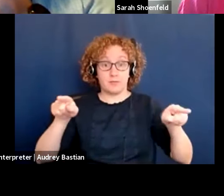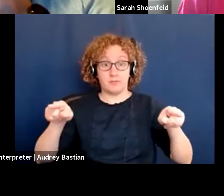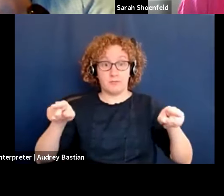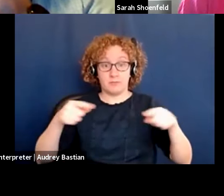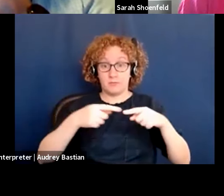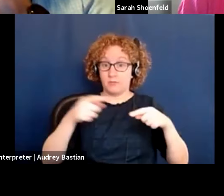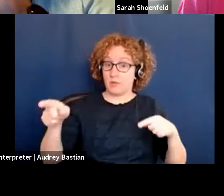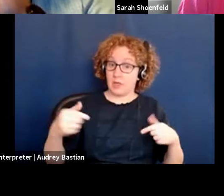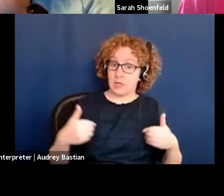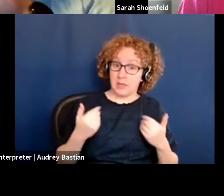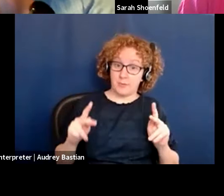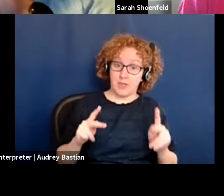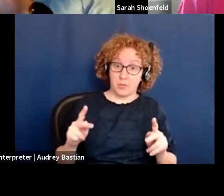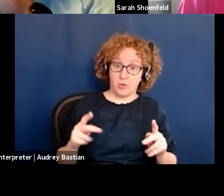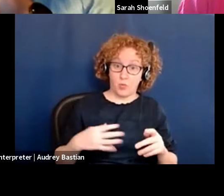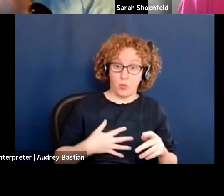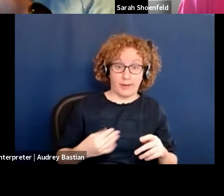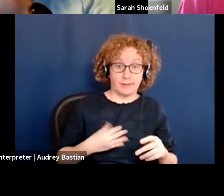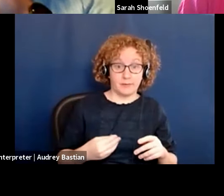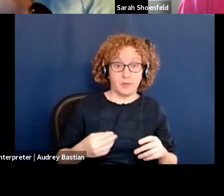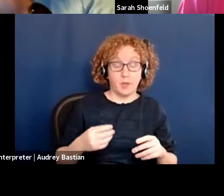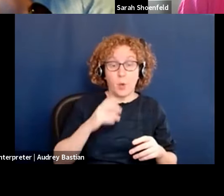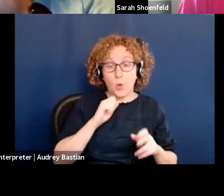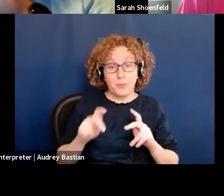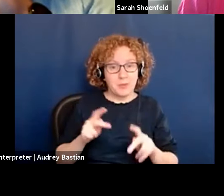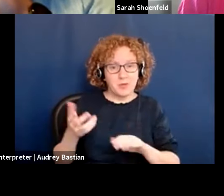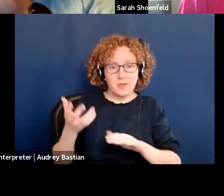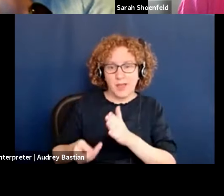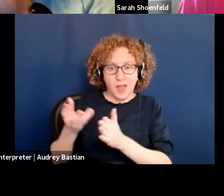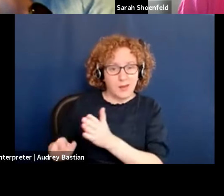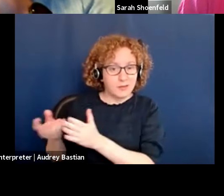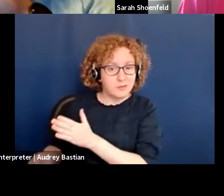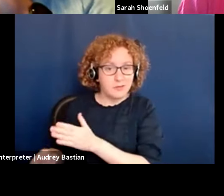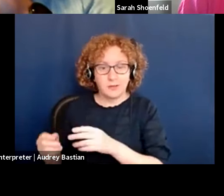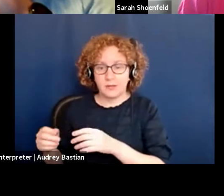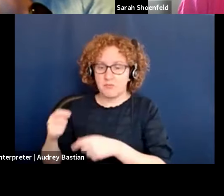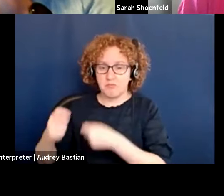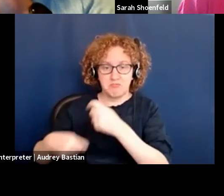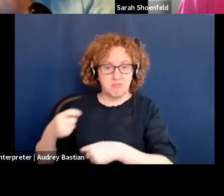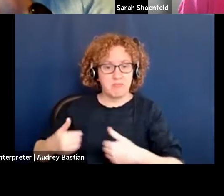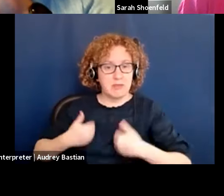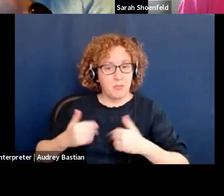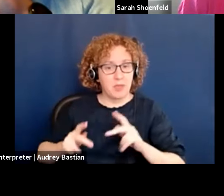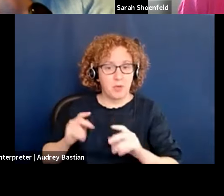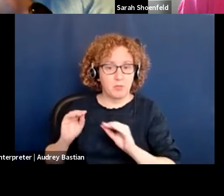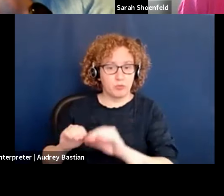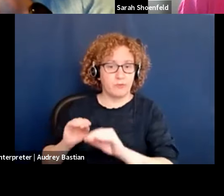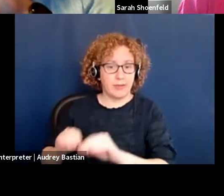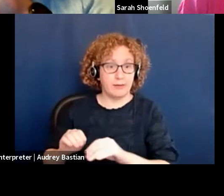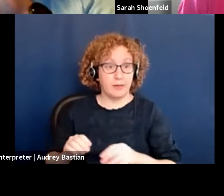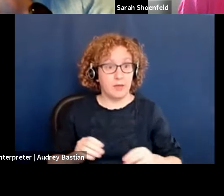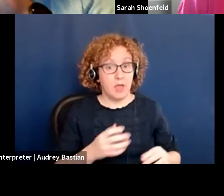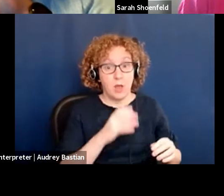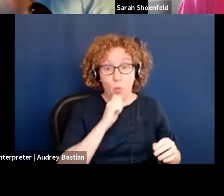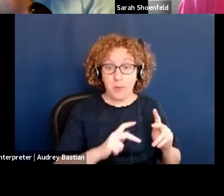all young people that had moved in, all those old people had died. And all the old people on our side had